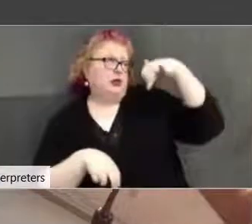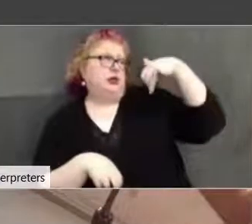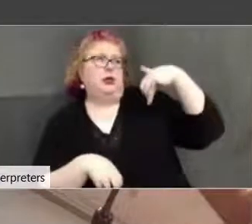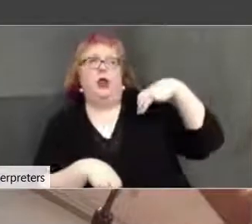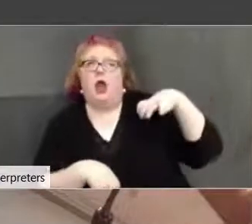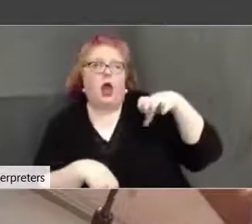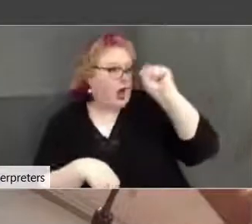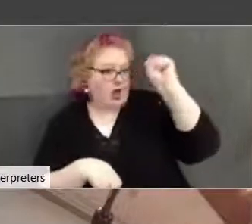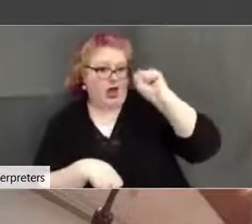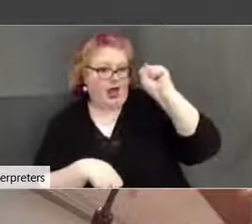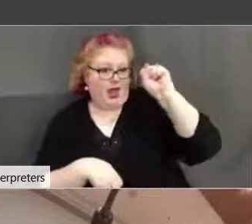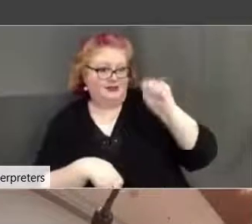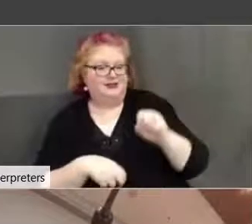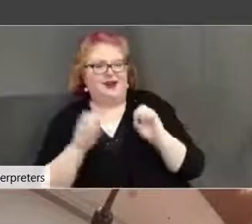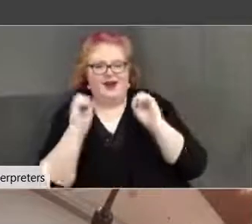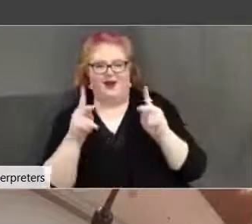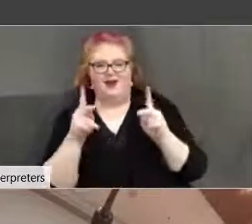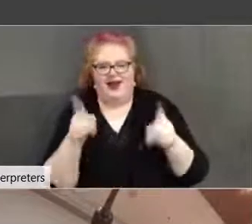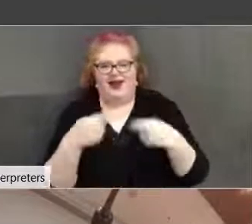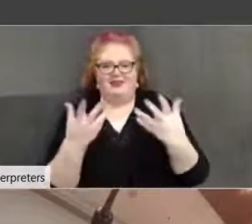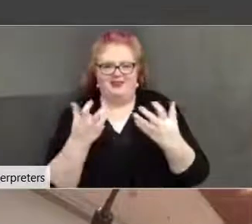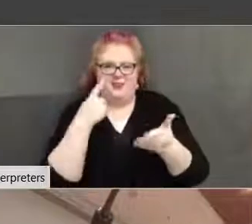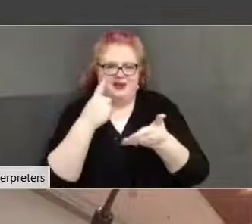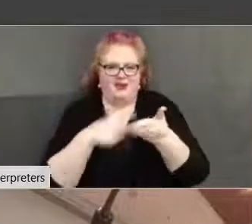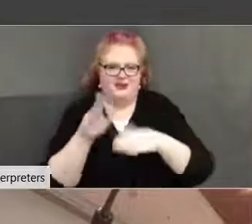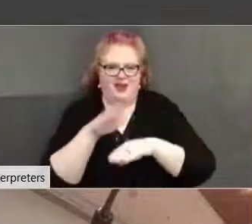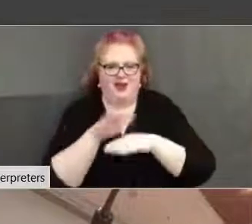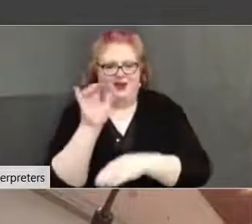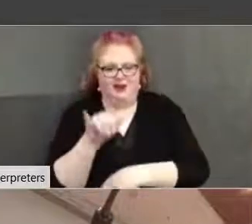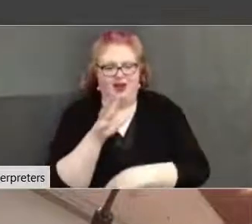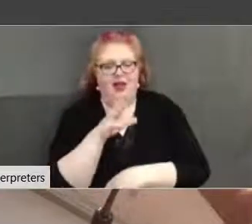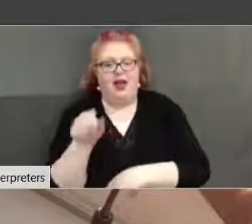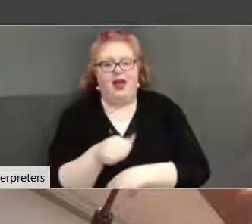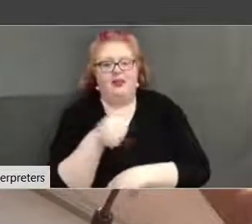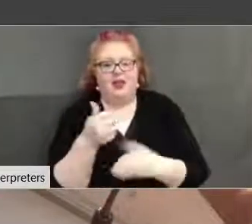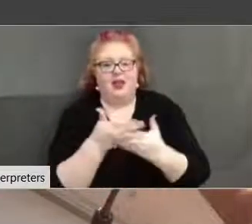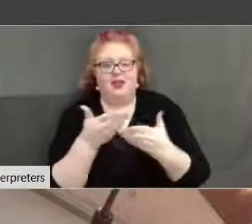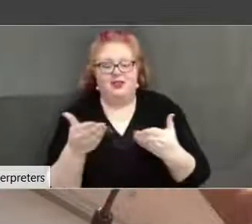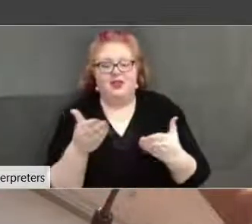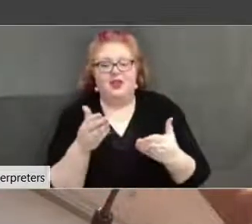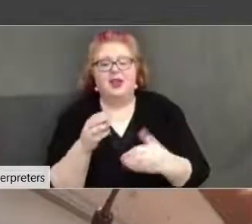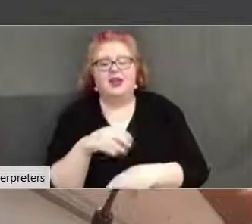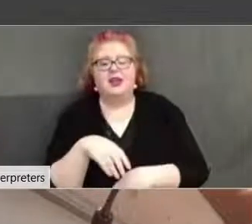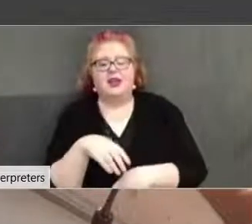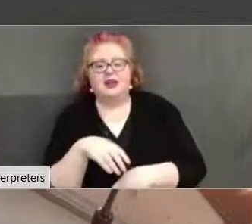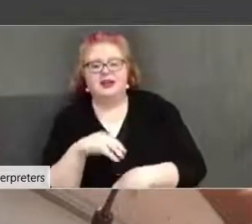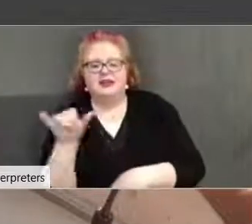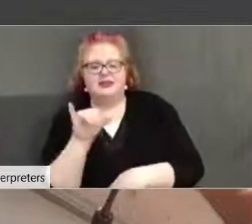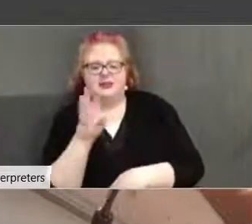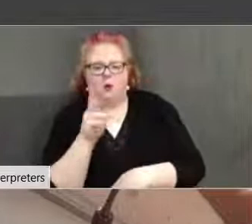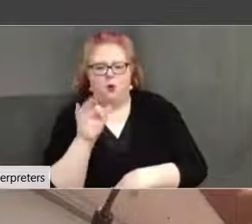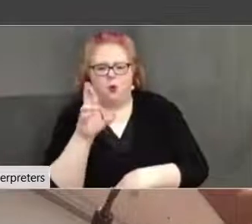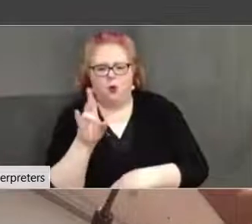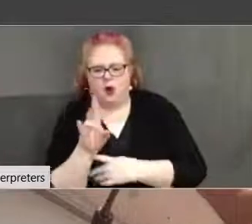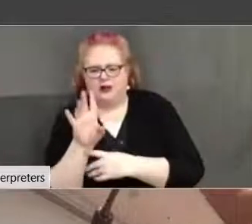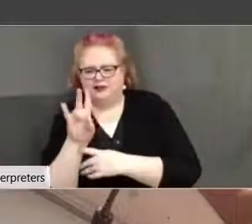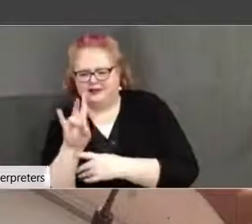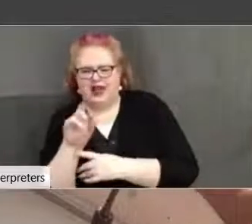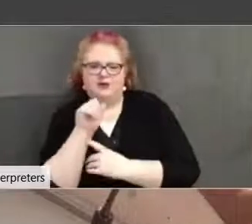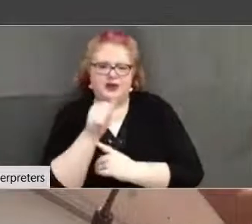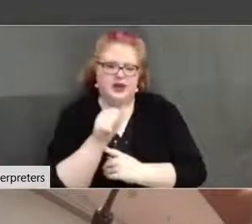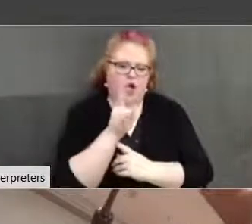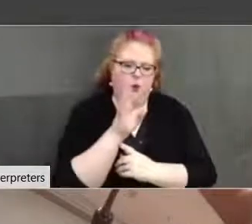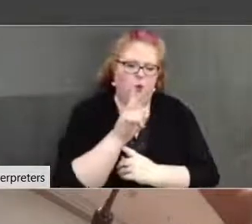Just checking. Okay, and the other part of that is that's located in Ward 7 instead of Ward 2. Now,